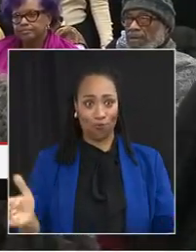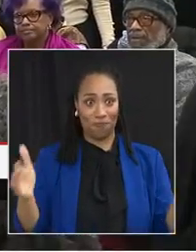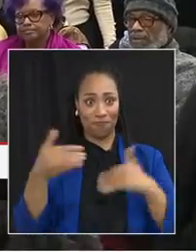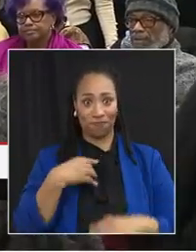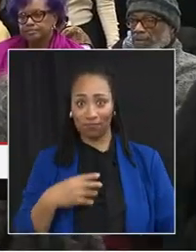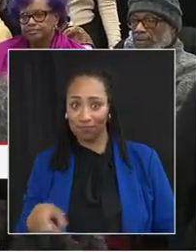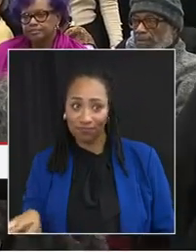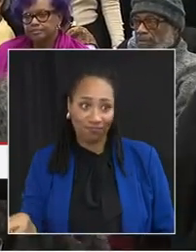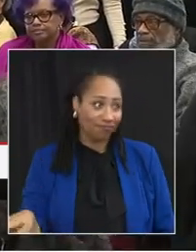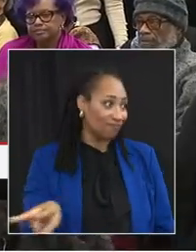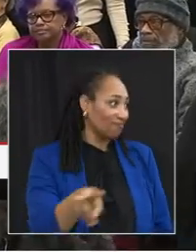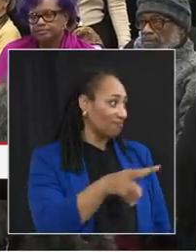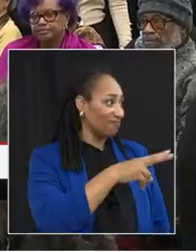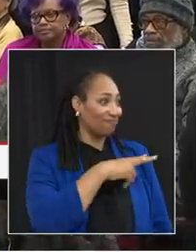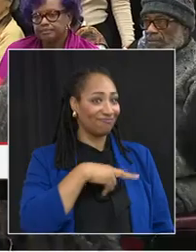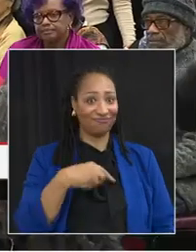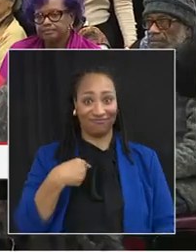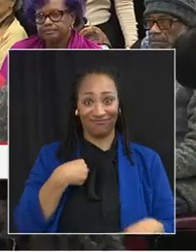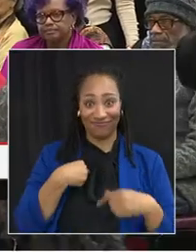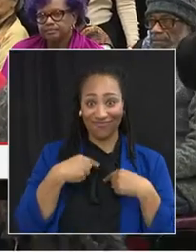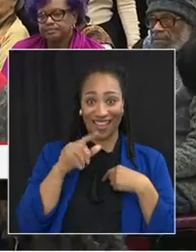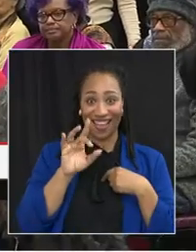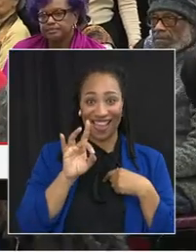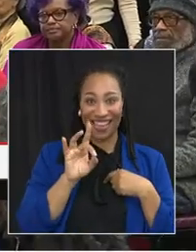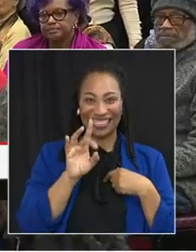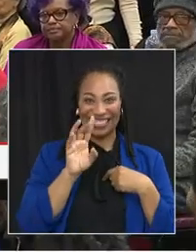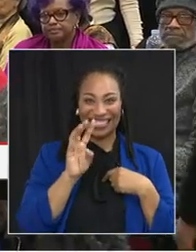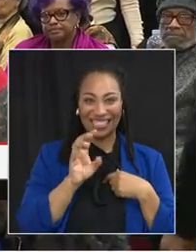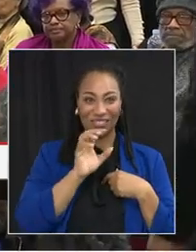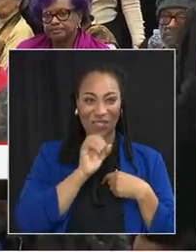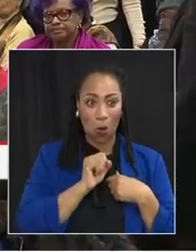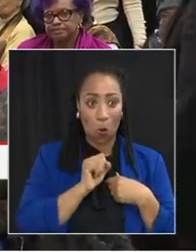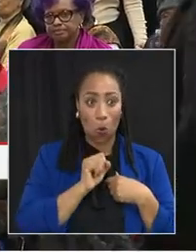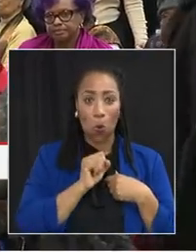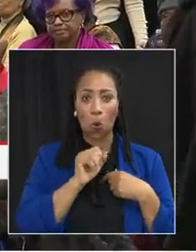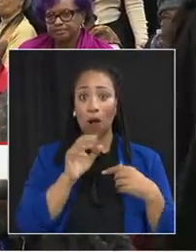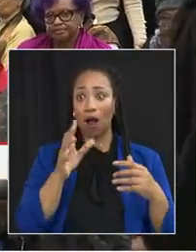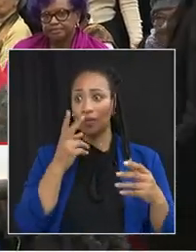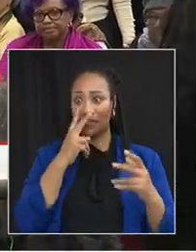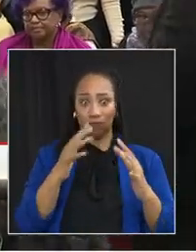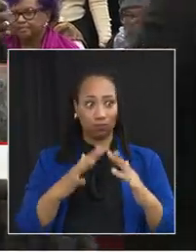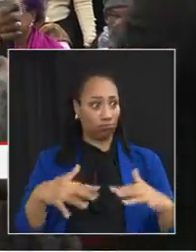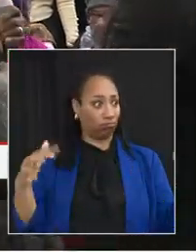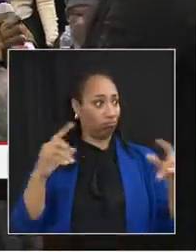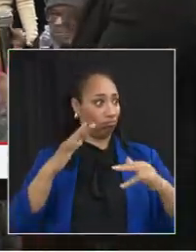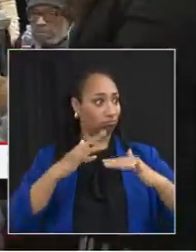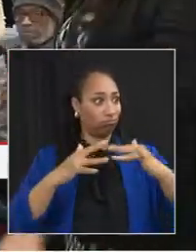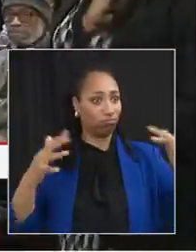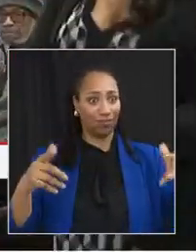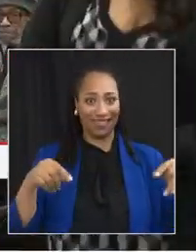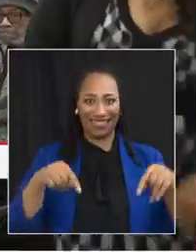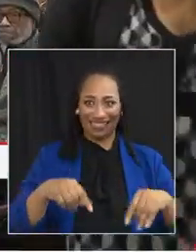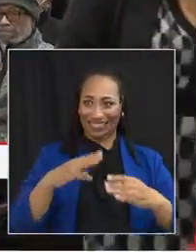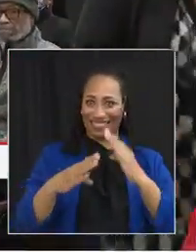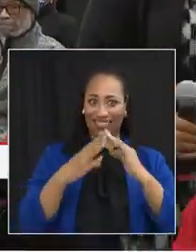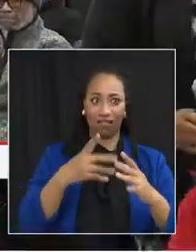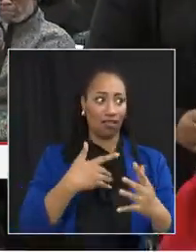you keep with the city, with your staff and everything, is wonderful. And thank you very much. Thank you. Thank you, Dr.